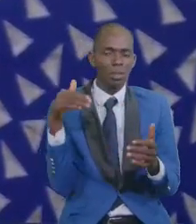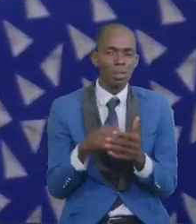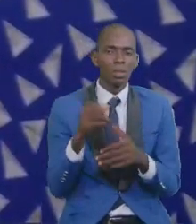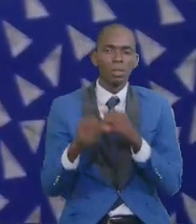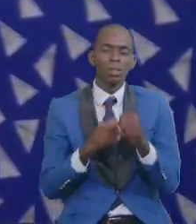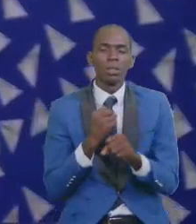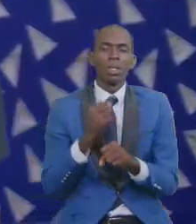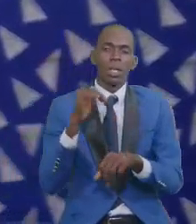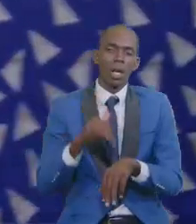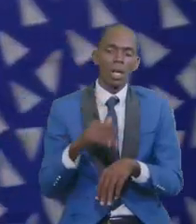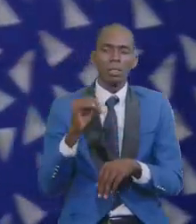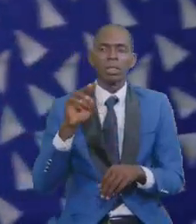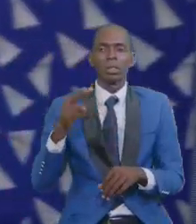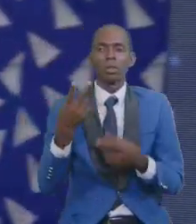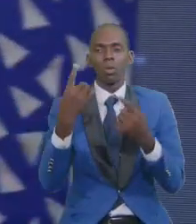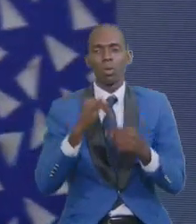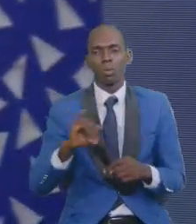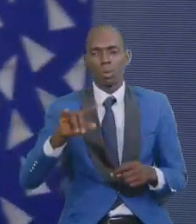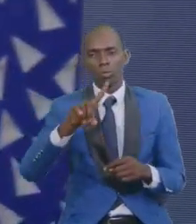coming?